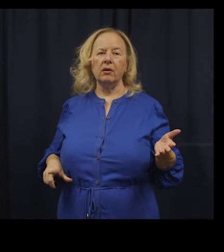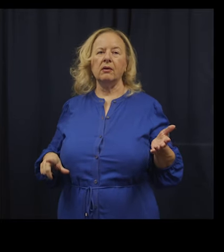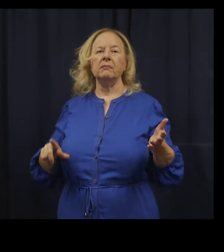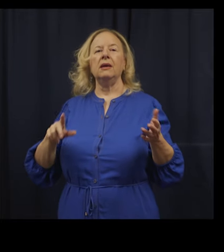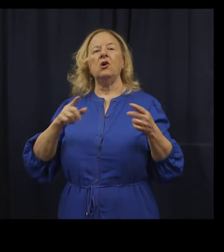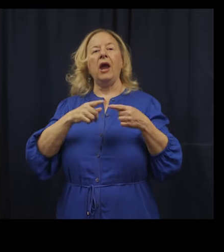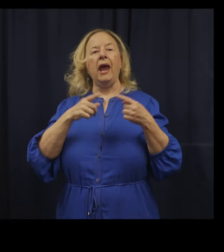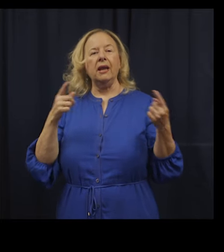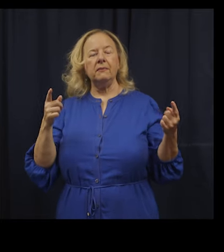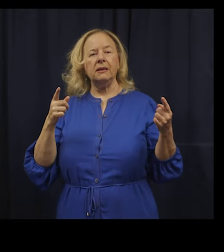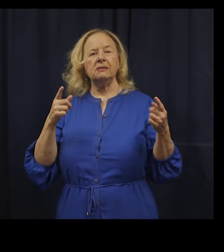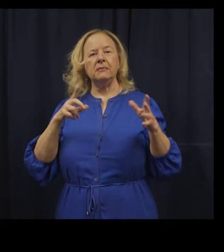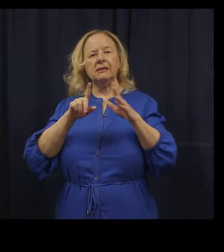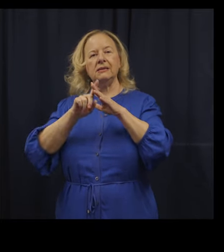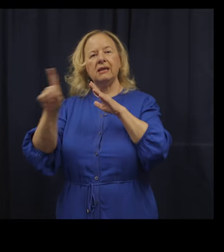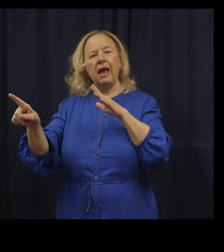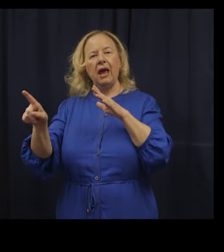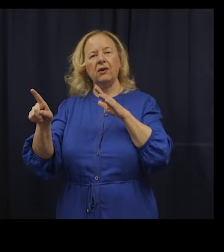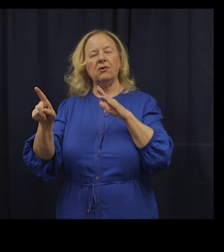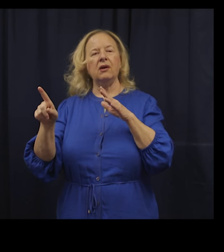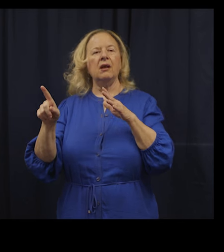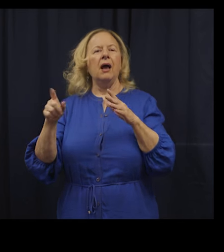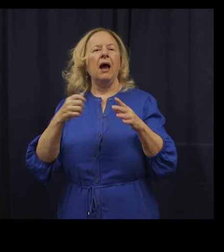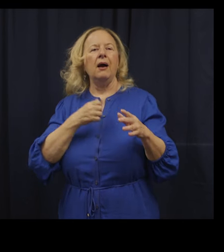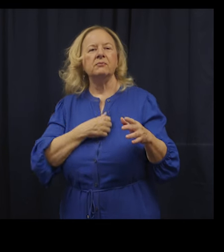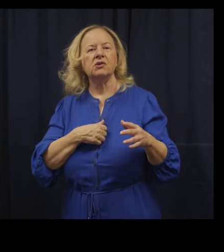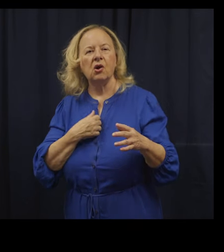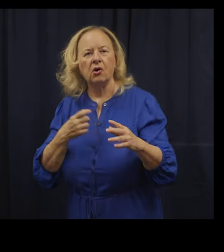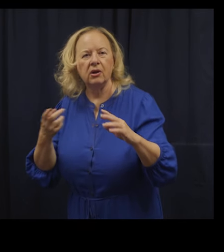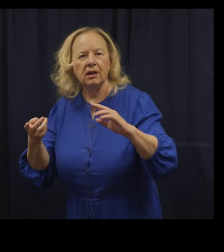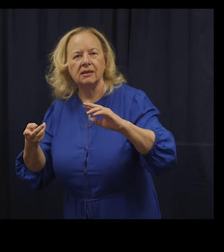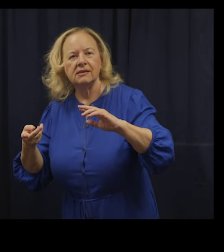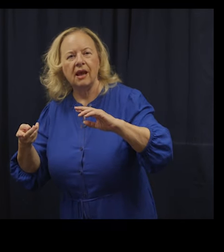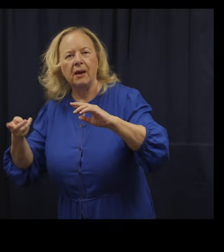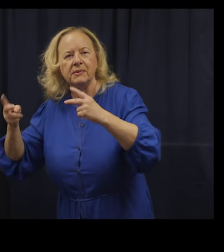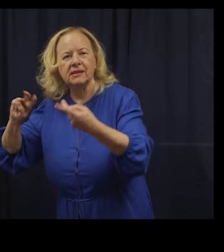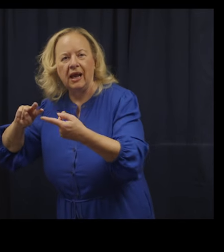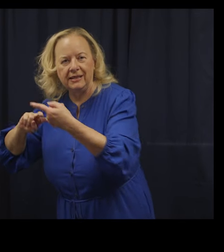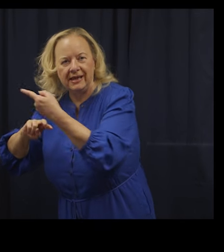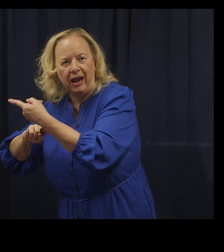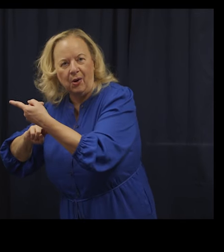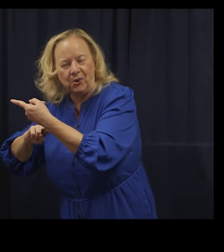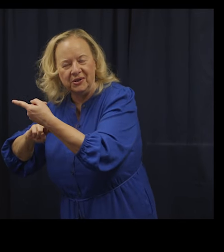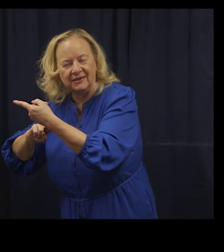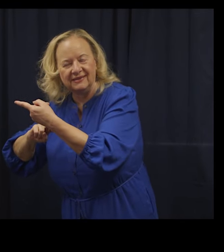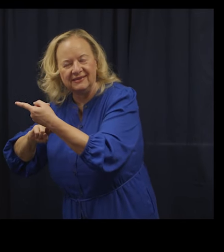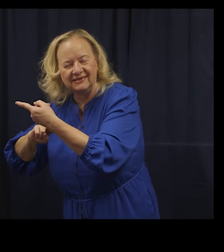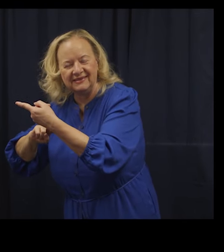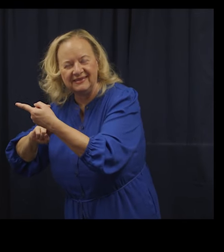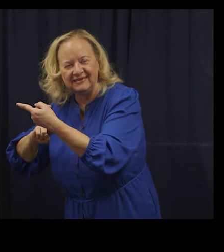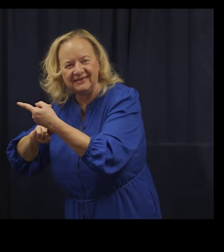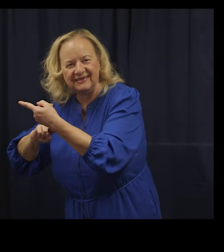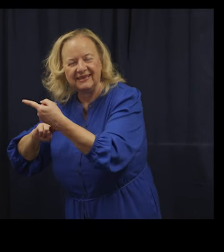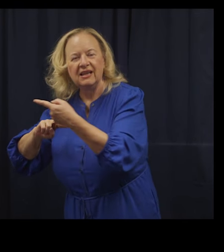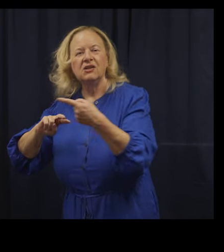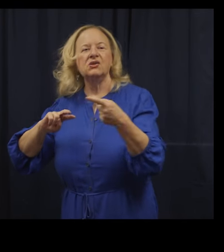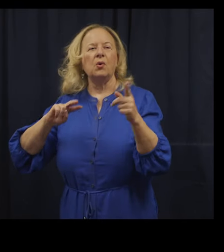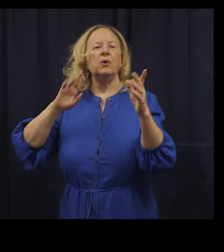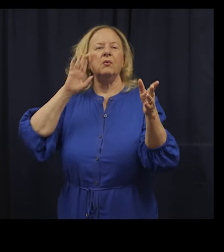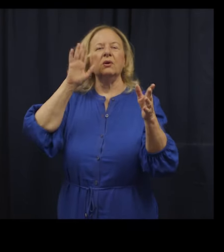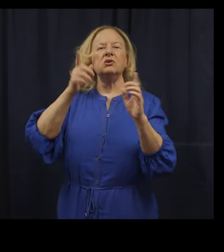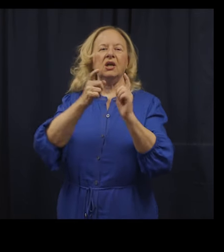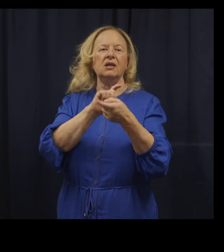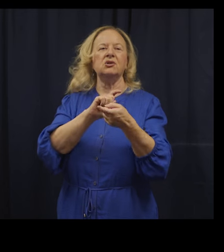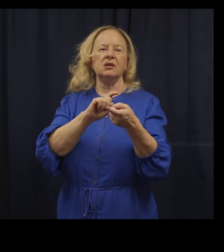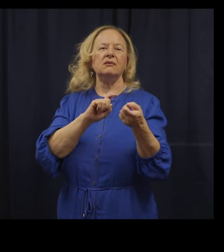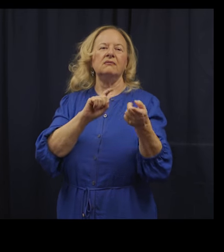your enemies be scattered. May your foes flee before you." Whenever it came to rest, he said, "Return, O Lord, to the countless thousands of Israel." And we have these two